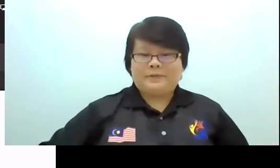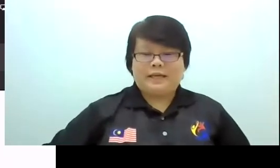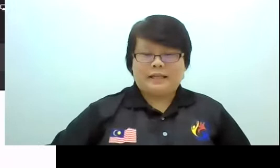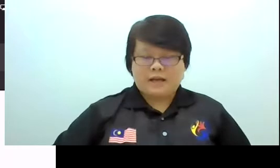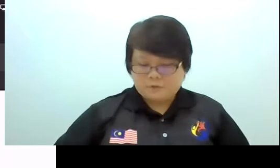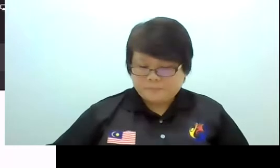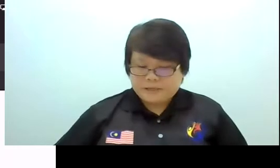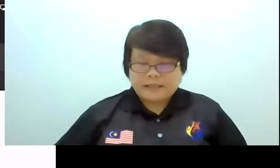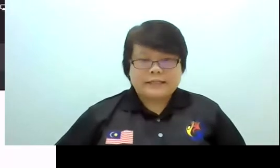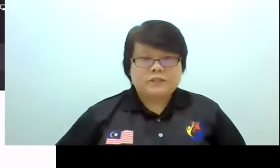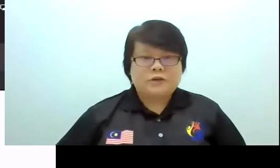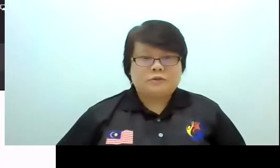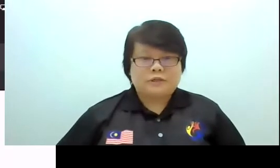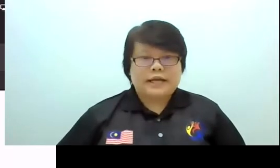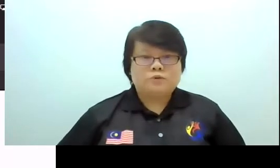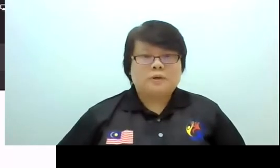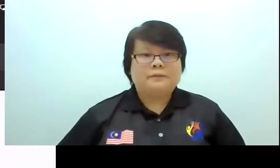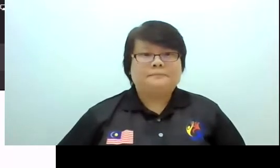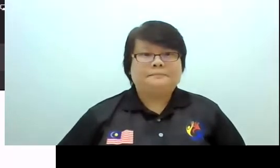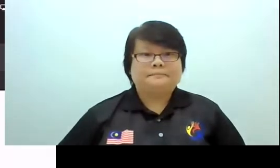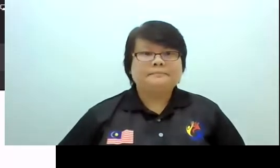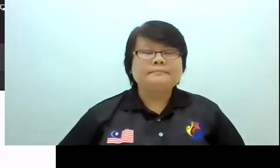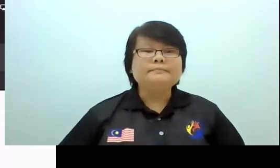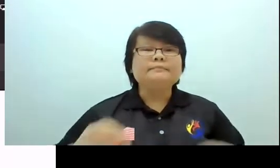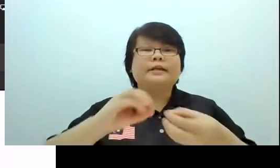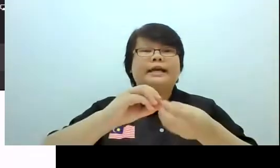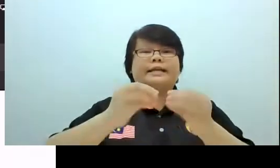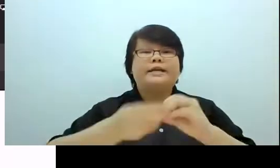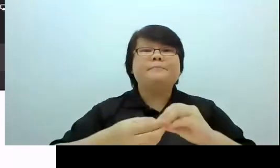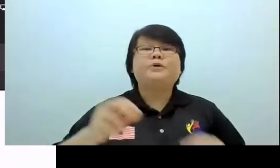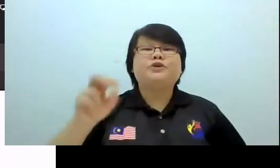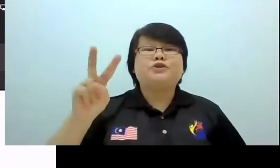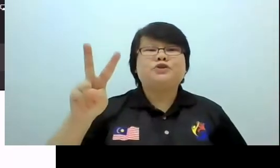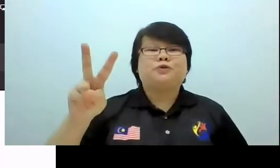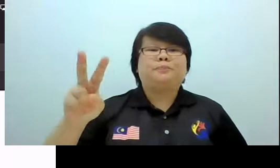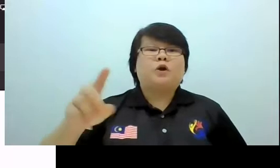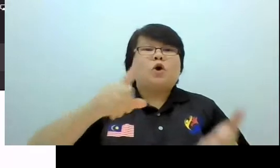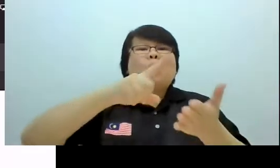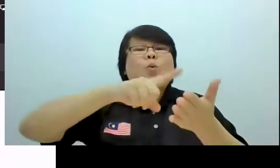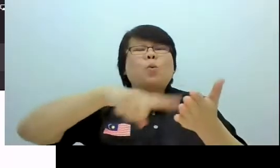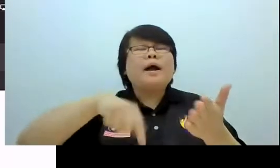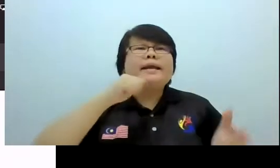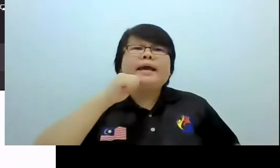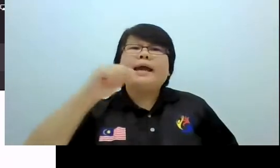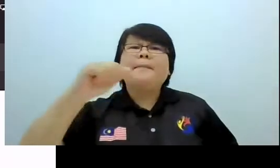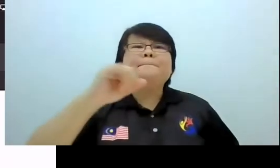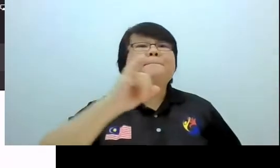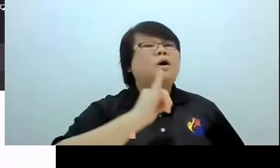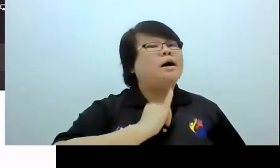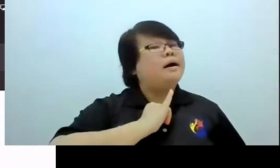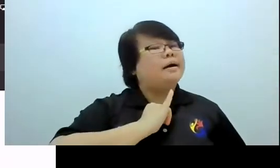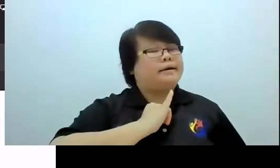Okay, let's go to the next one. Okay, number two, what